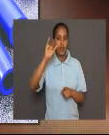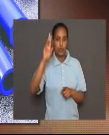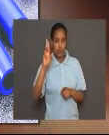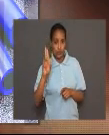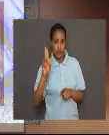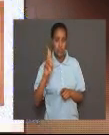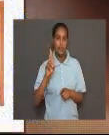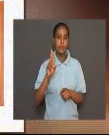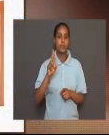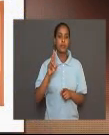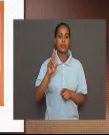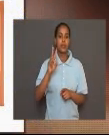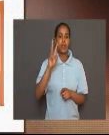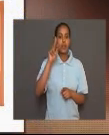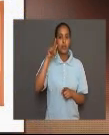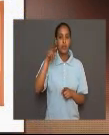polyurethane,